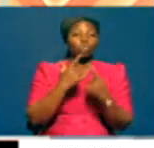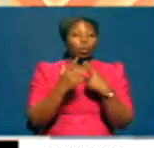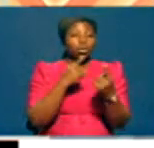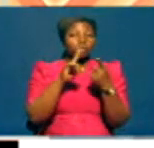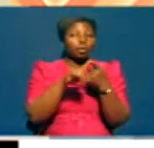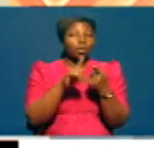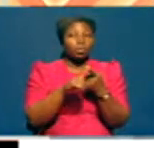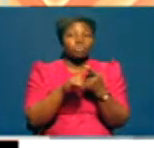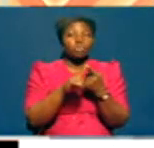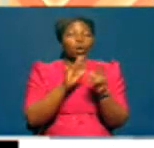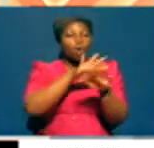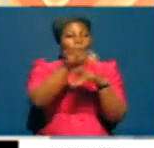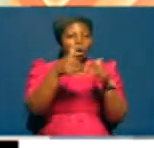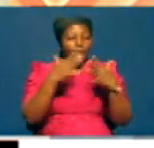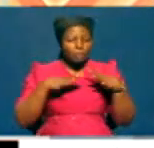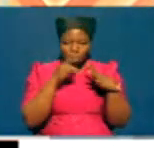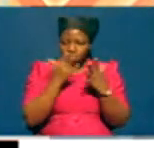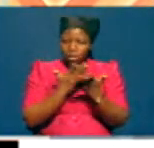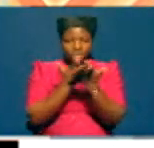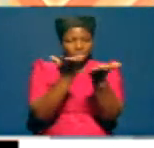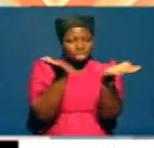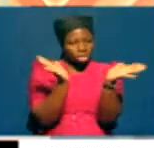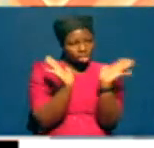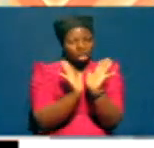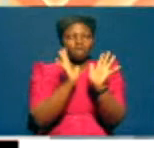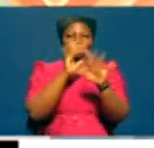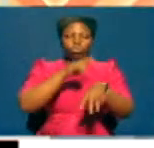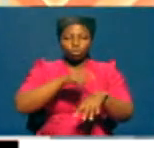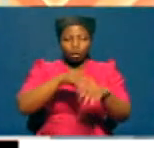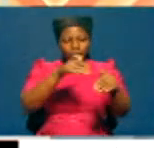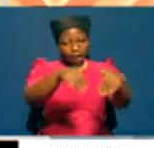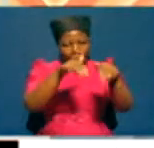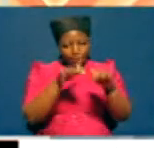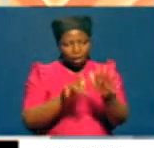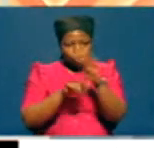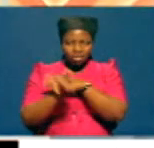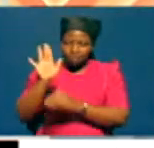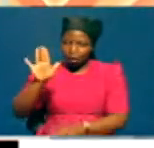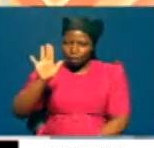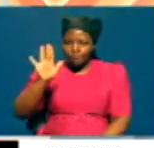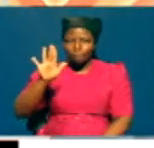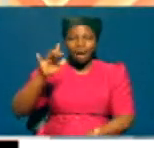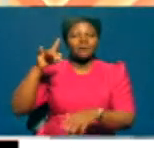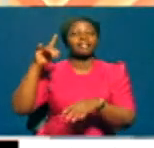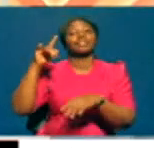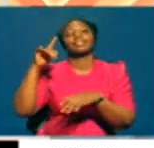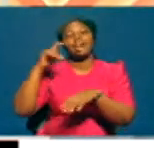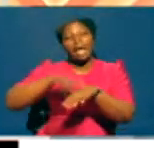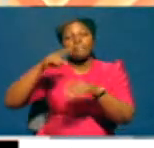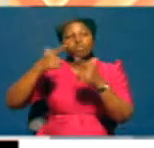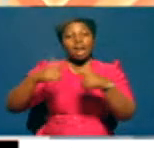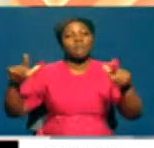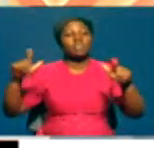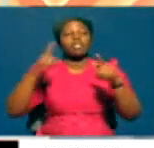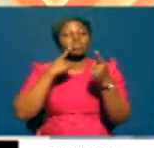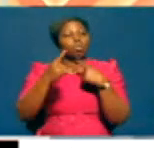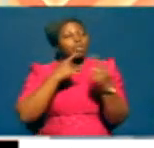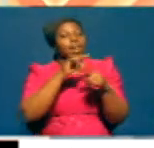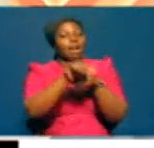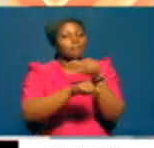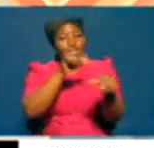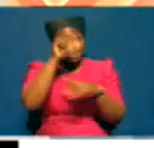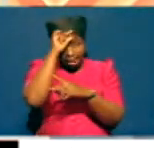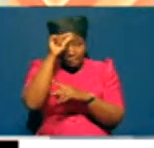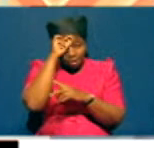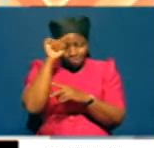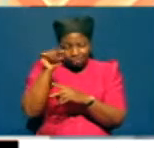all those who are there at the burial in his native tongue, and talking about the government is for the people to